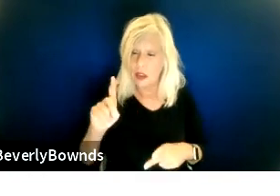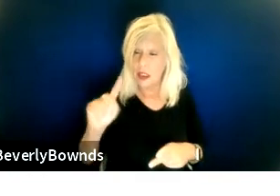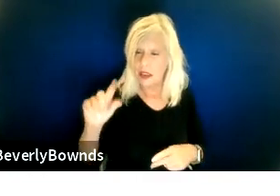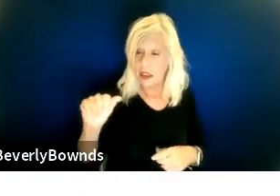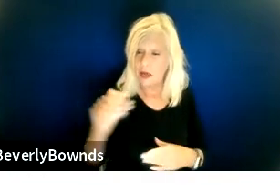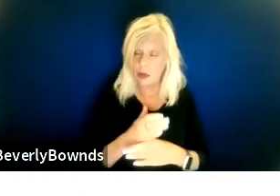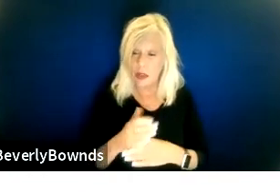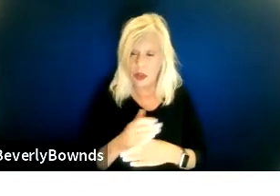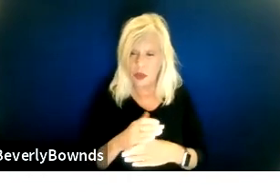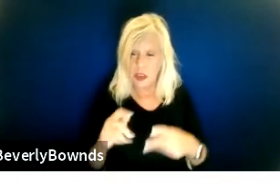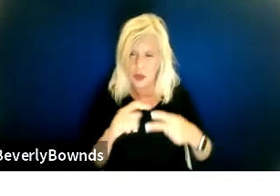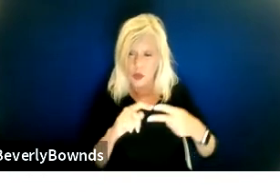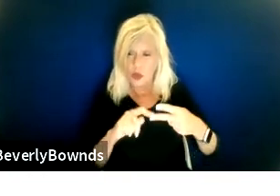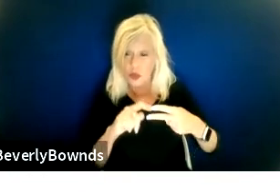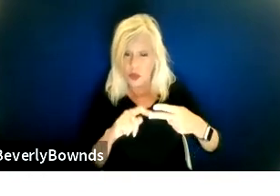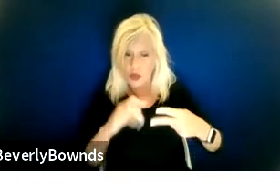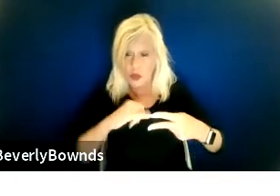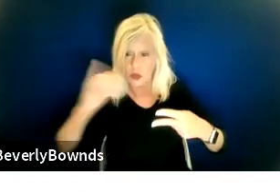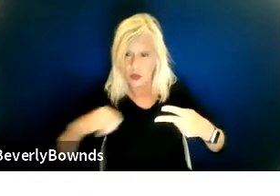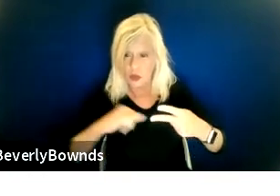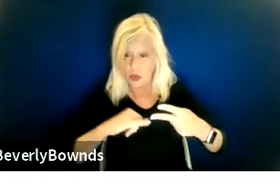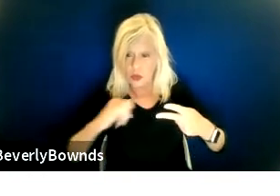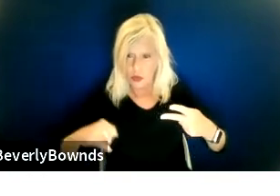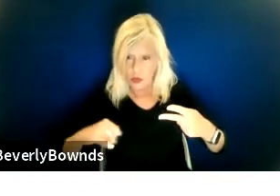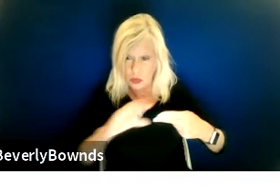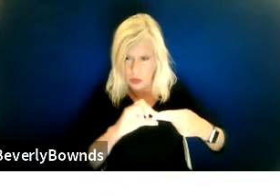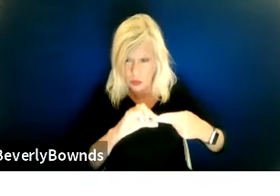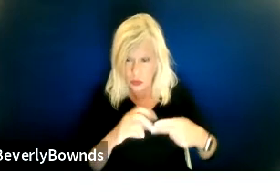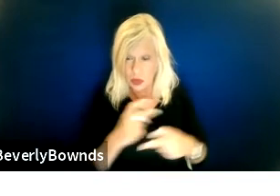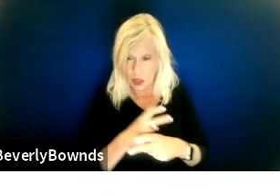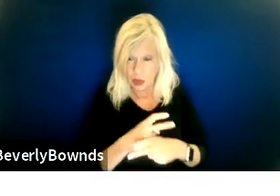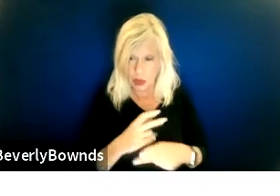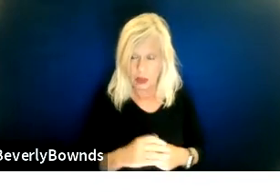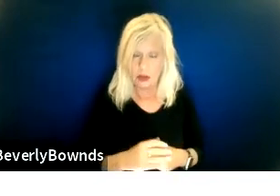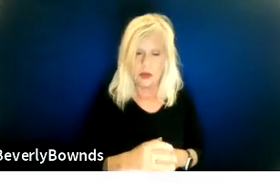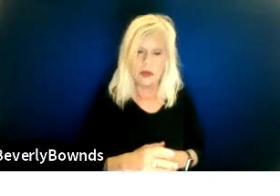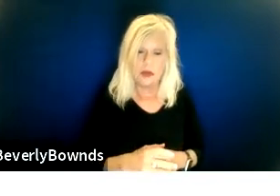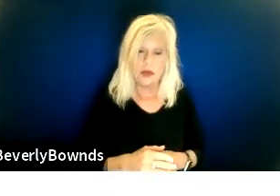those two energy inputs. Next slide.